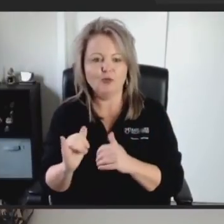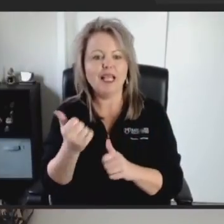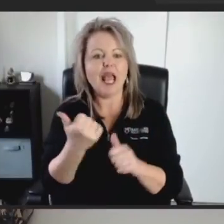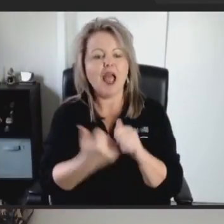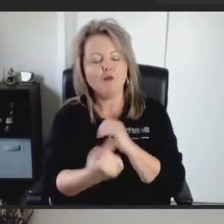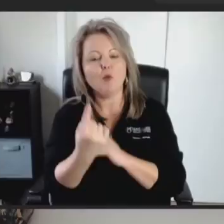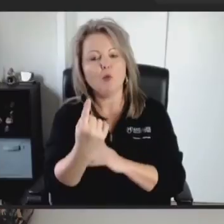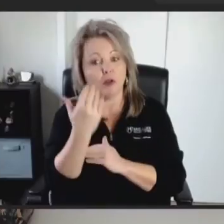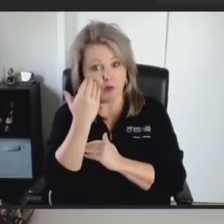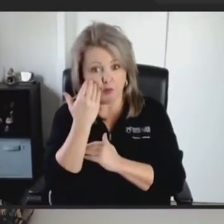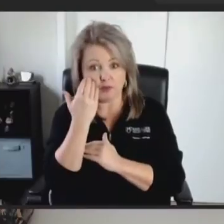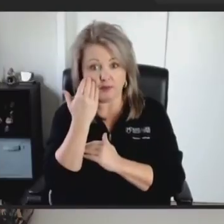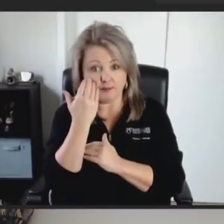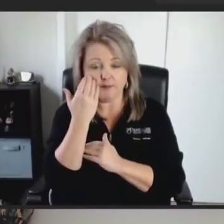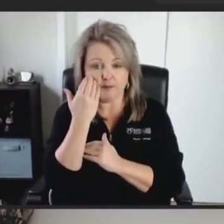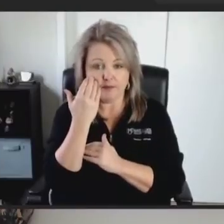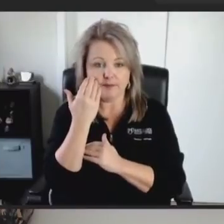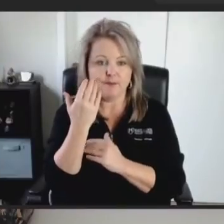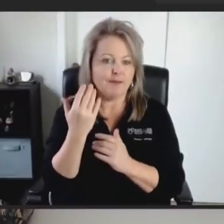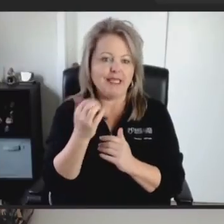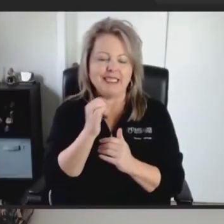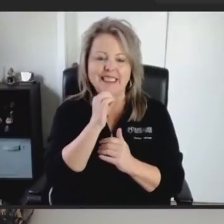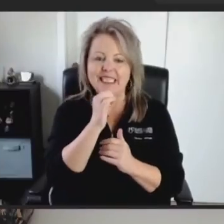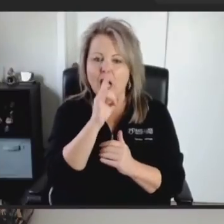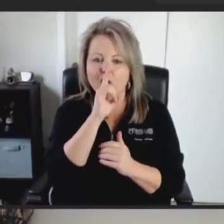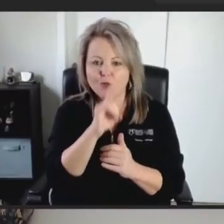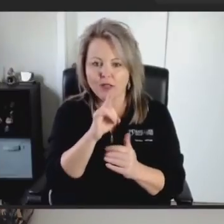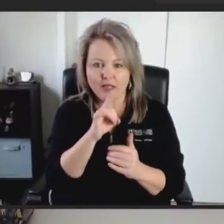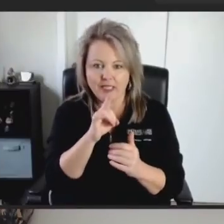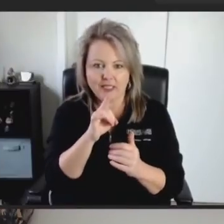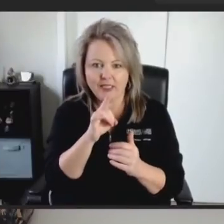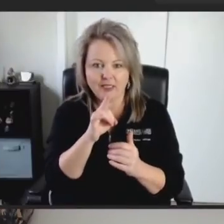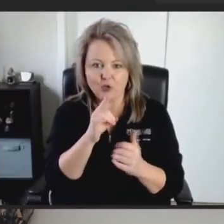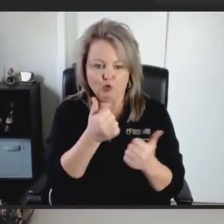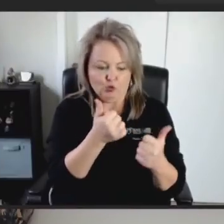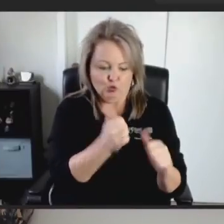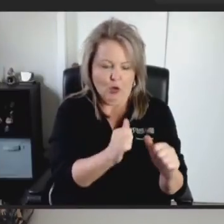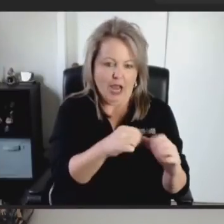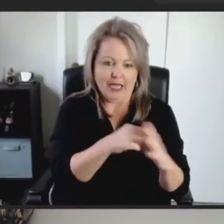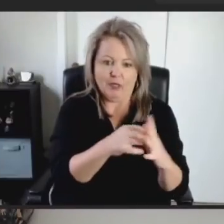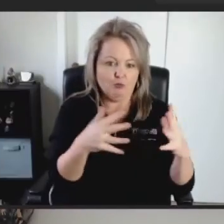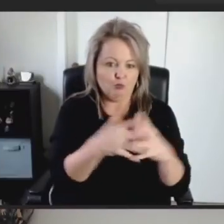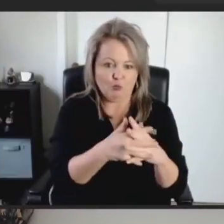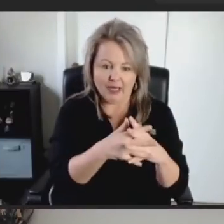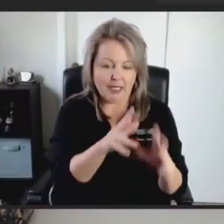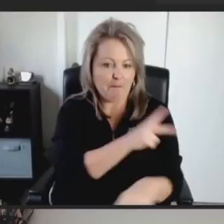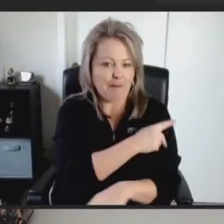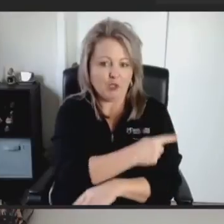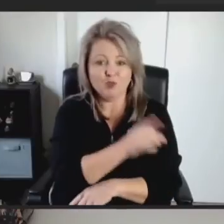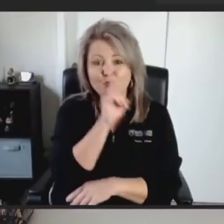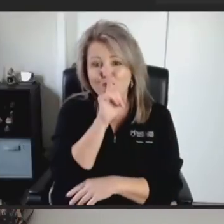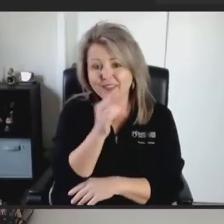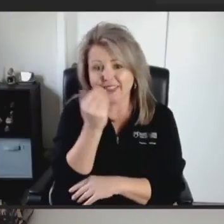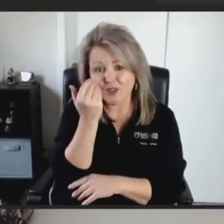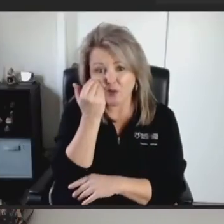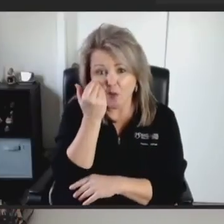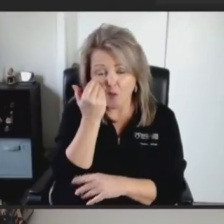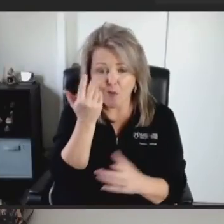knows, it wasn't really studied in pregnant patients, so we don't really know exactly if there could